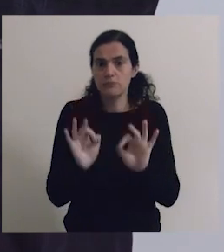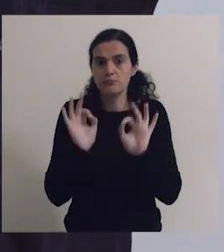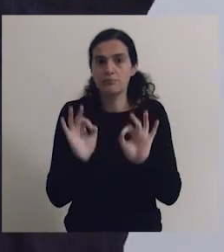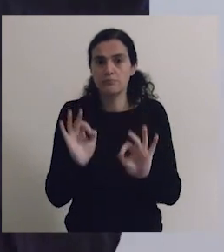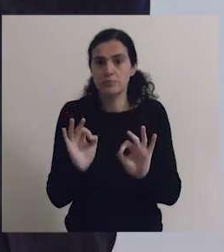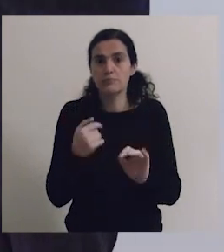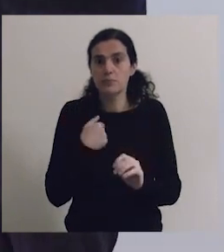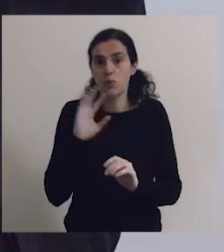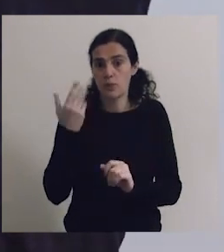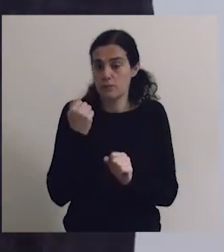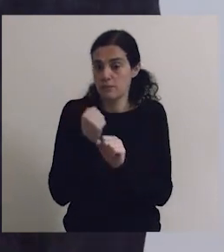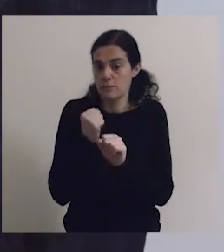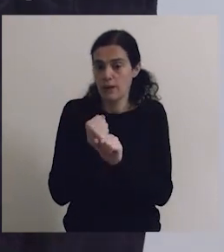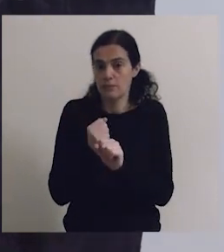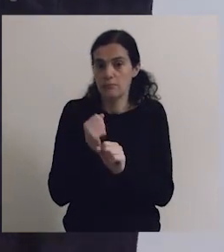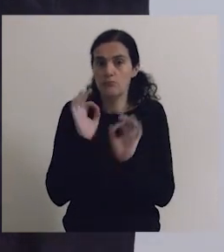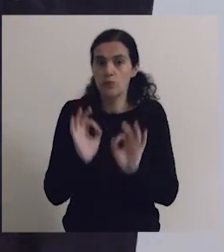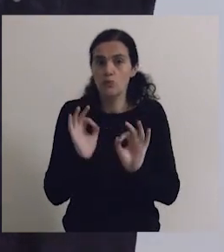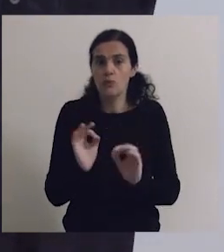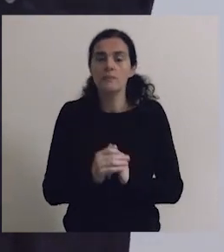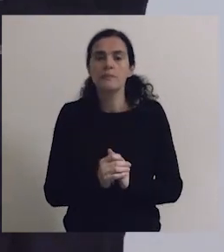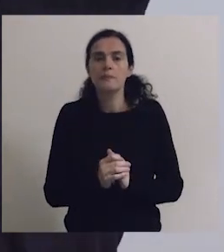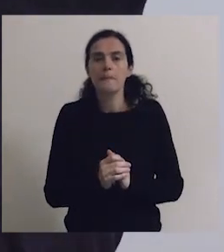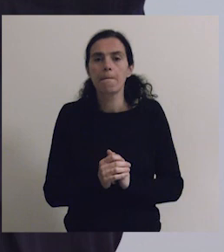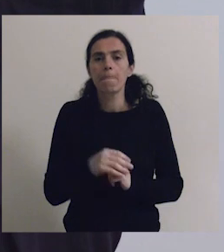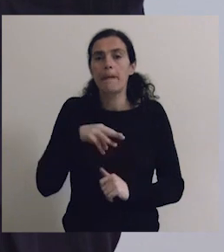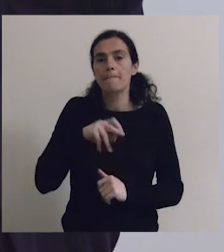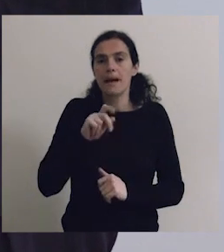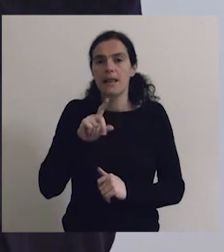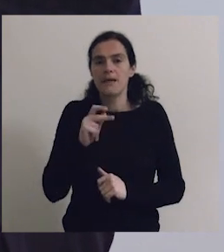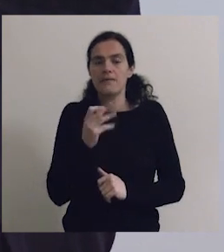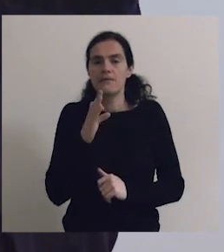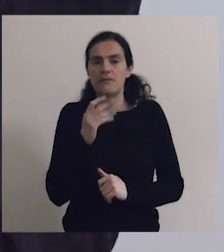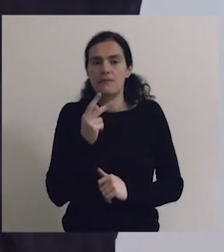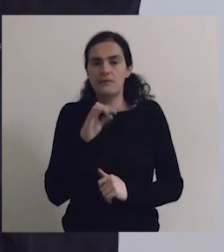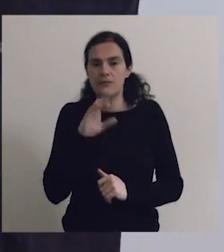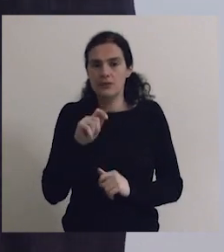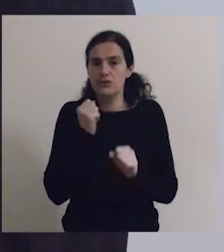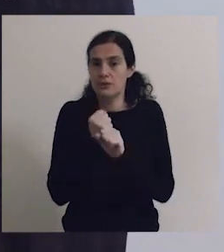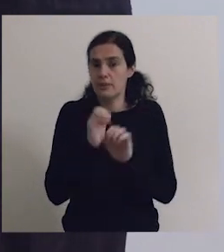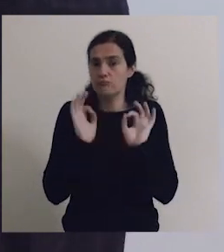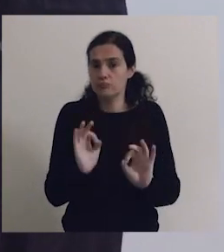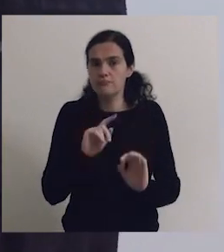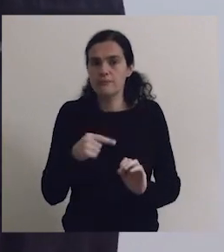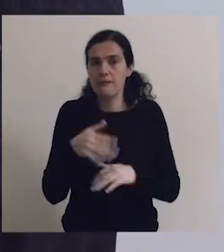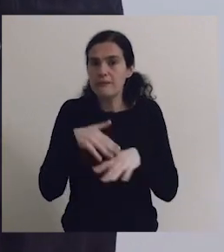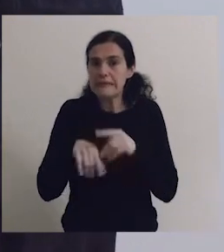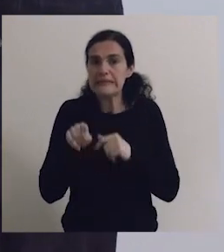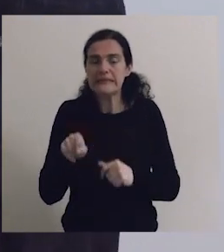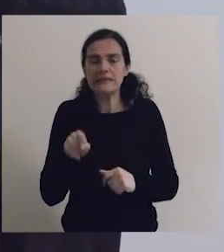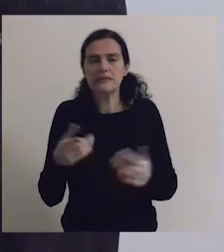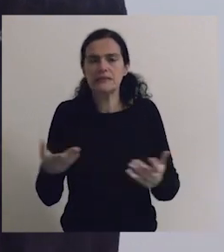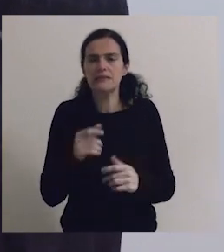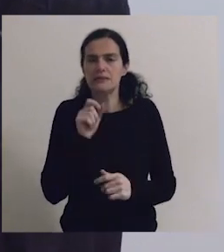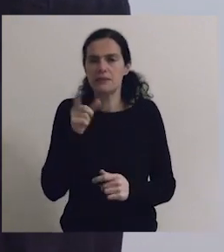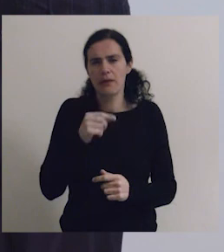product the finished work by Malevich. And by doing so,